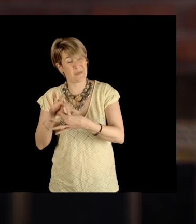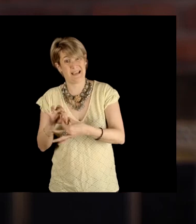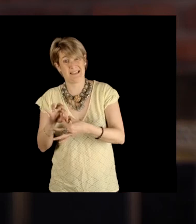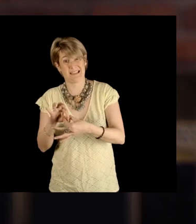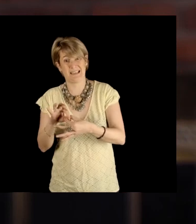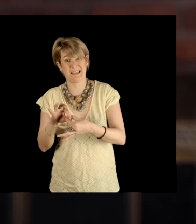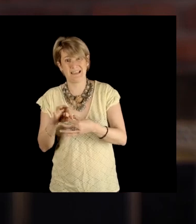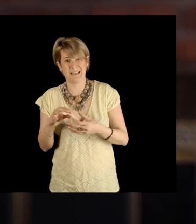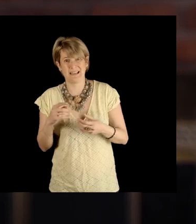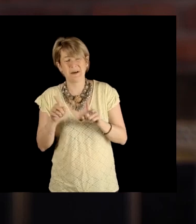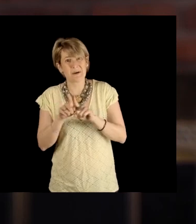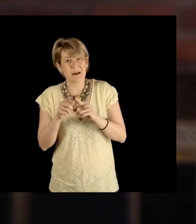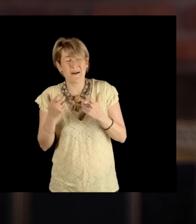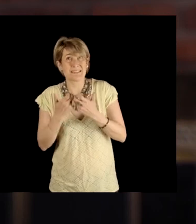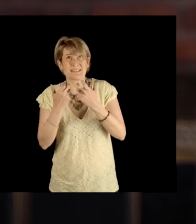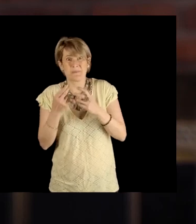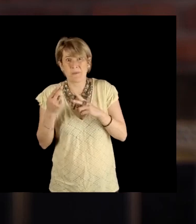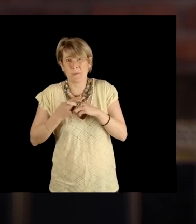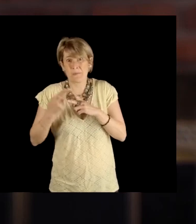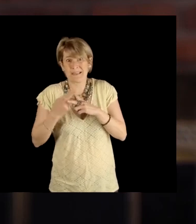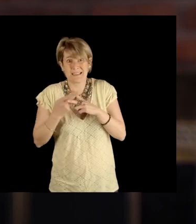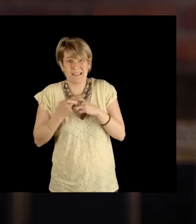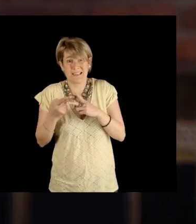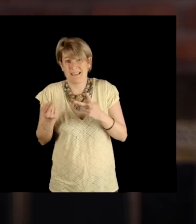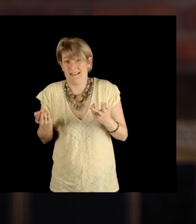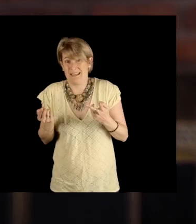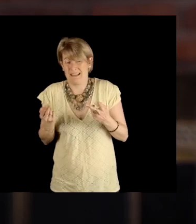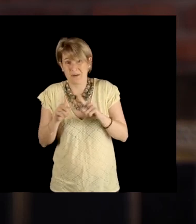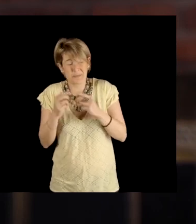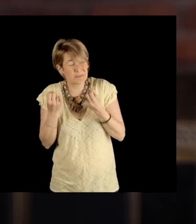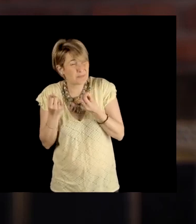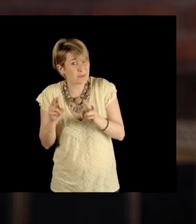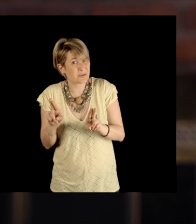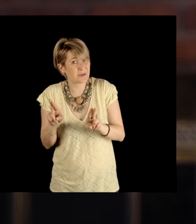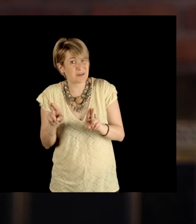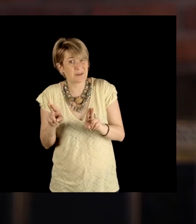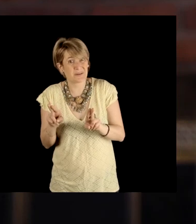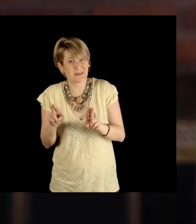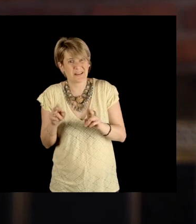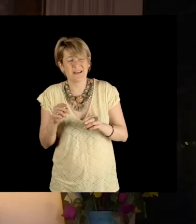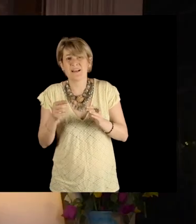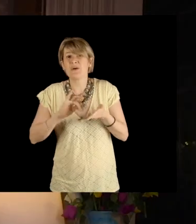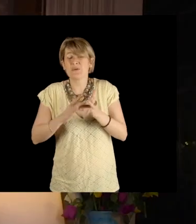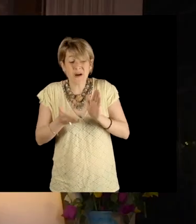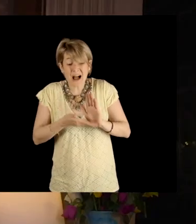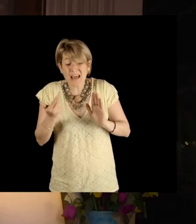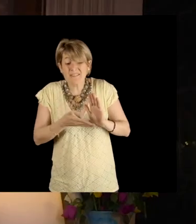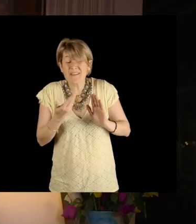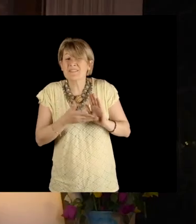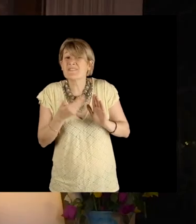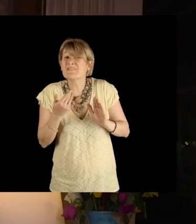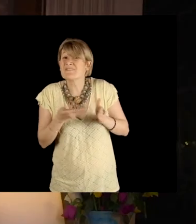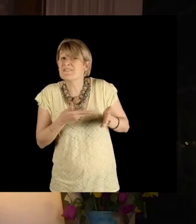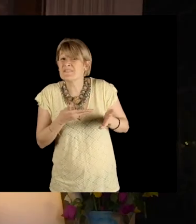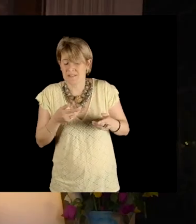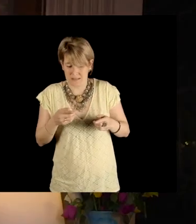The overall aim with cleaning is to foster our inner connection with the heart. The connection that